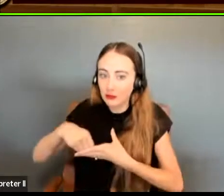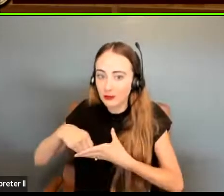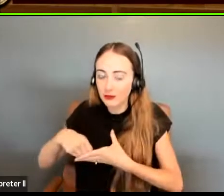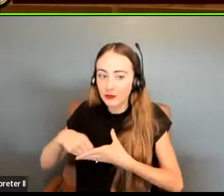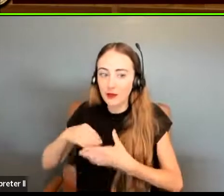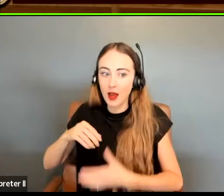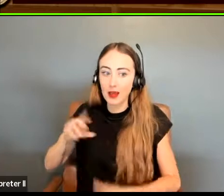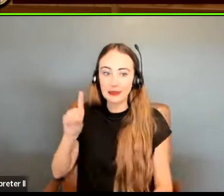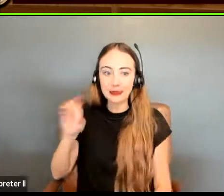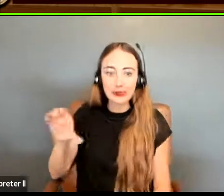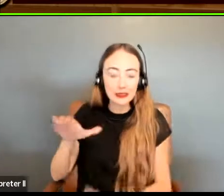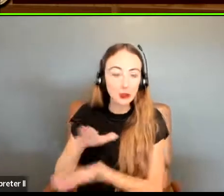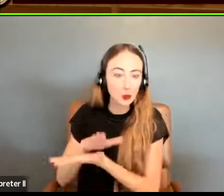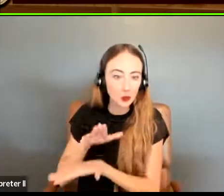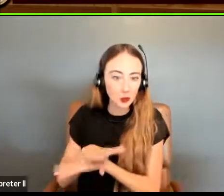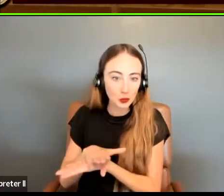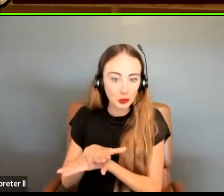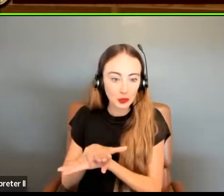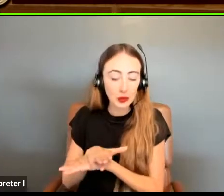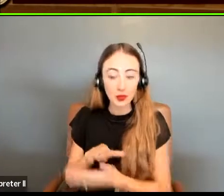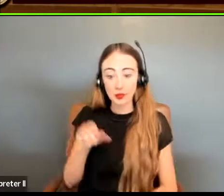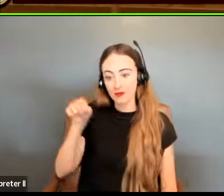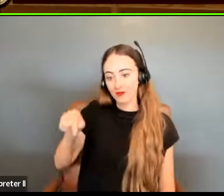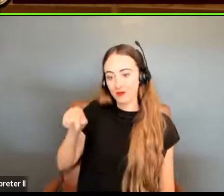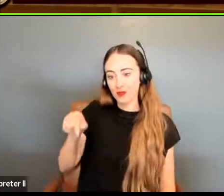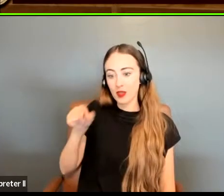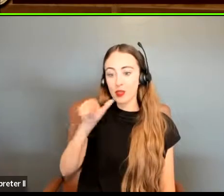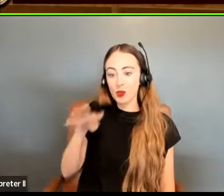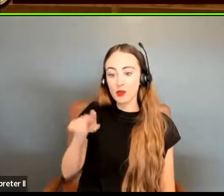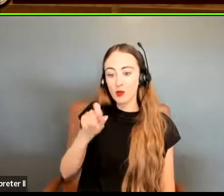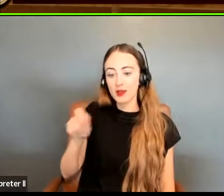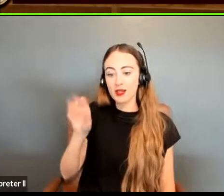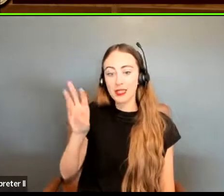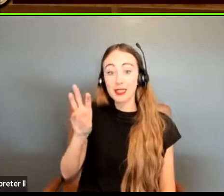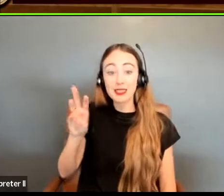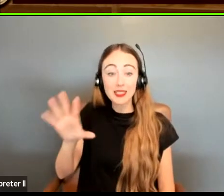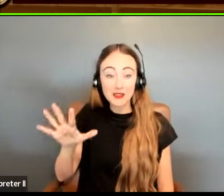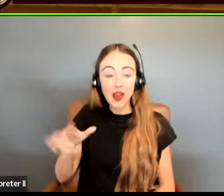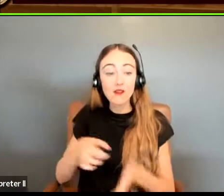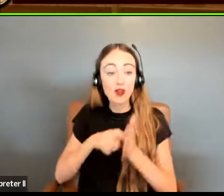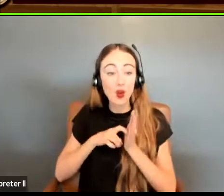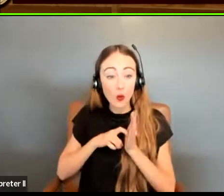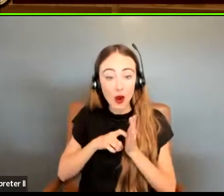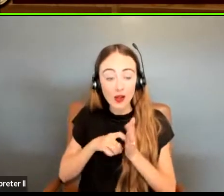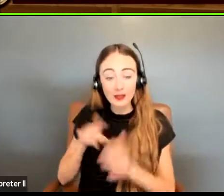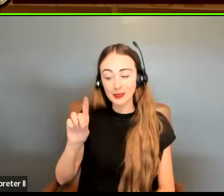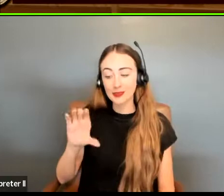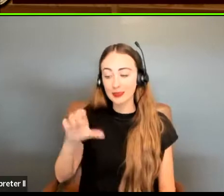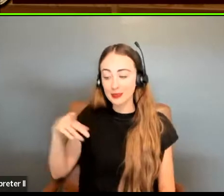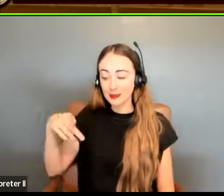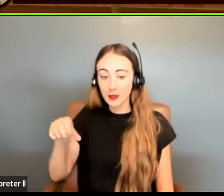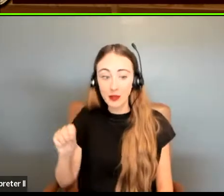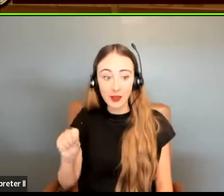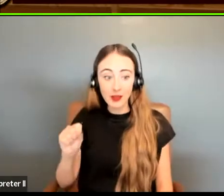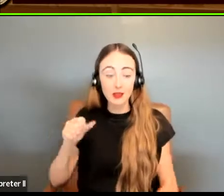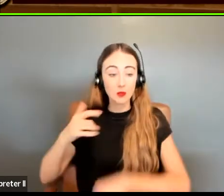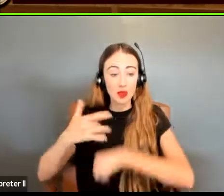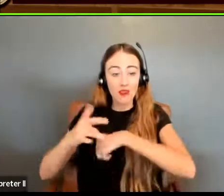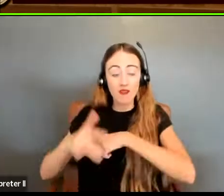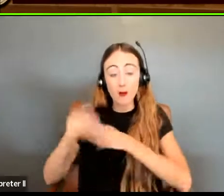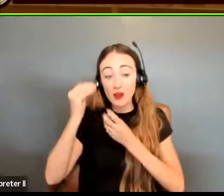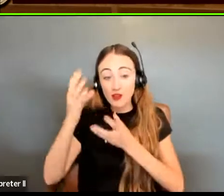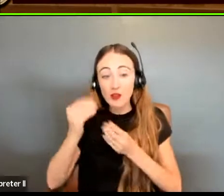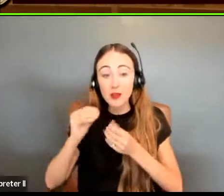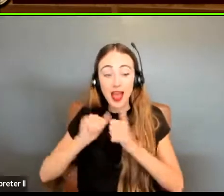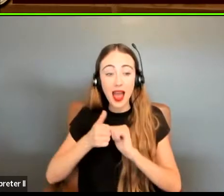school. Bill 24-665, the committee print requires OSSI and DCPS to make available on its website information on